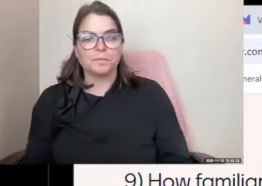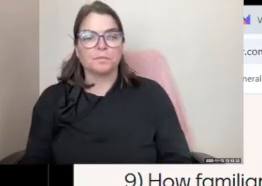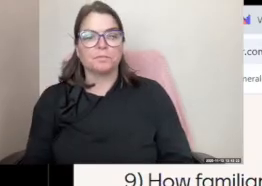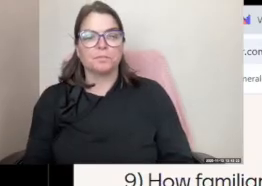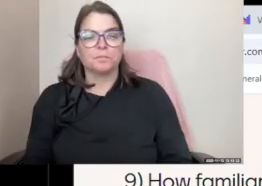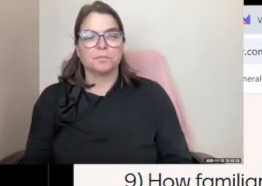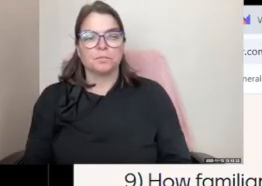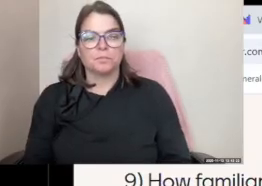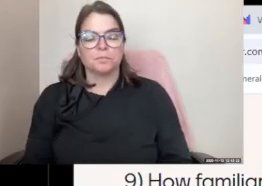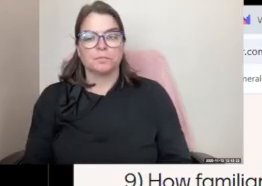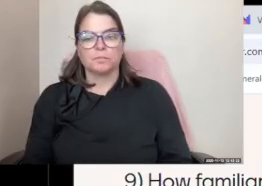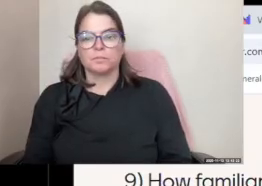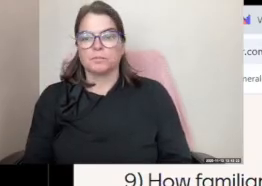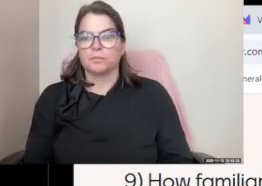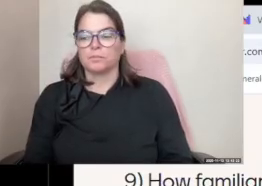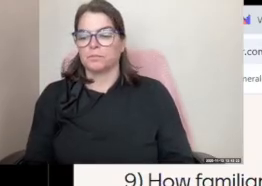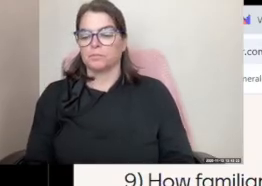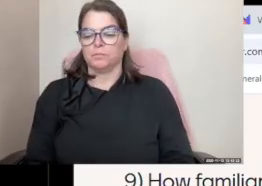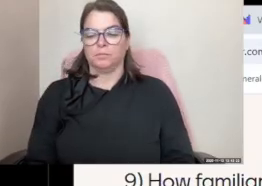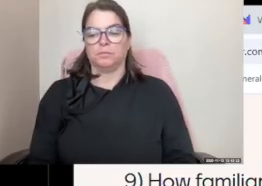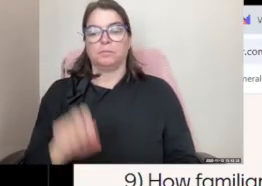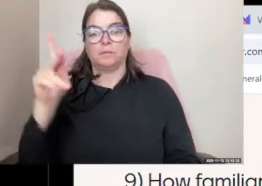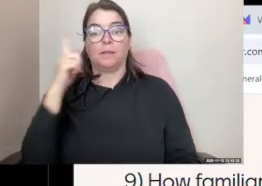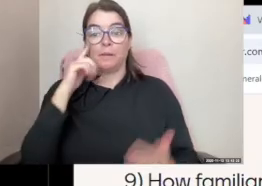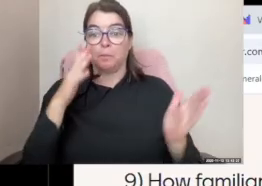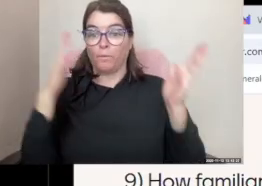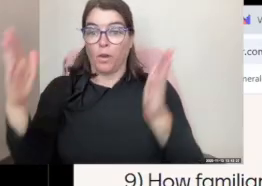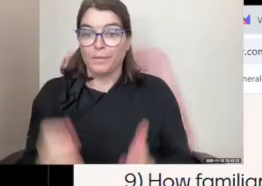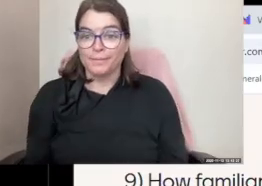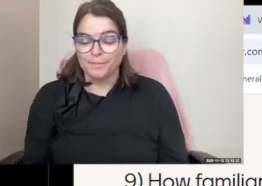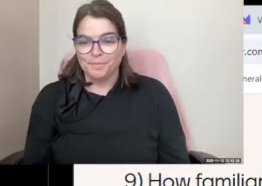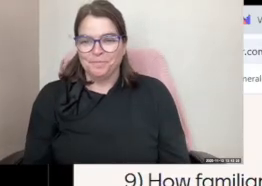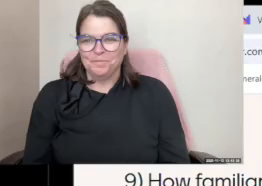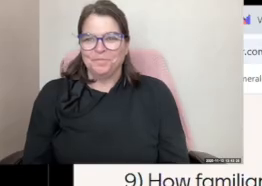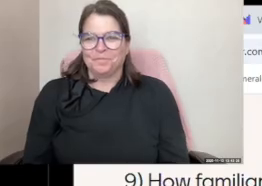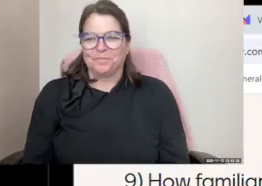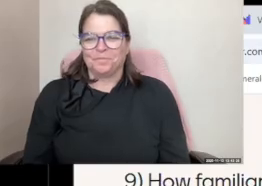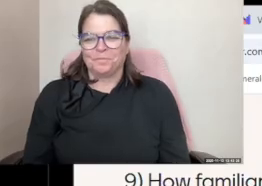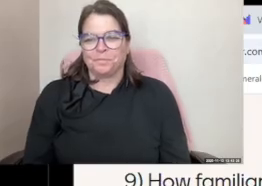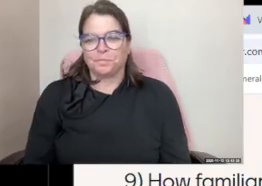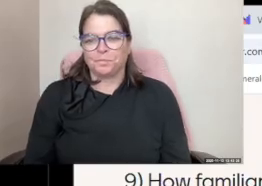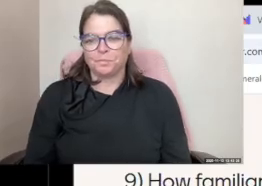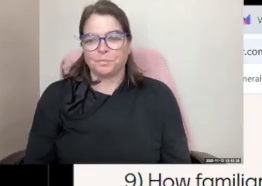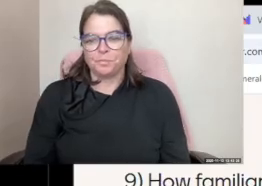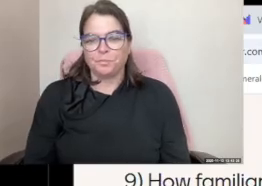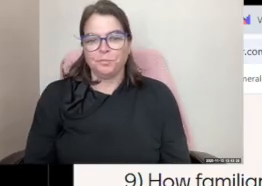got probably double of the next one, and then somewhat familiar.